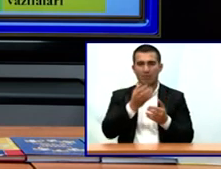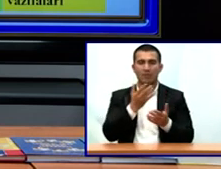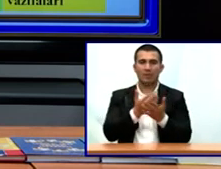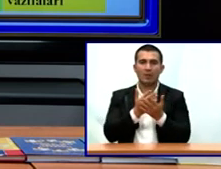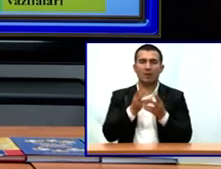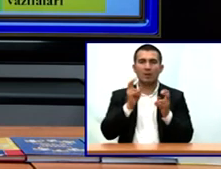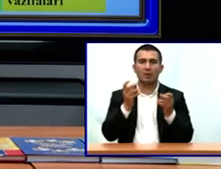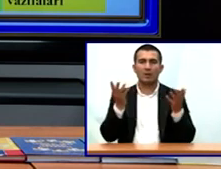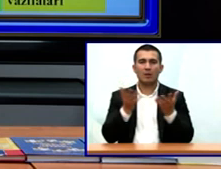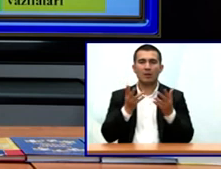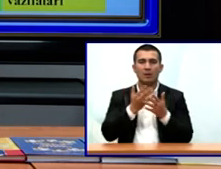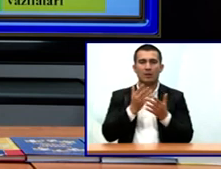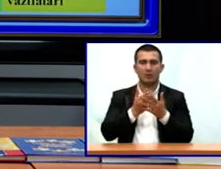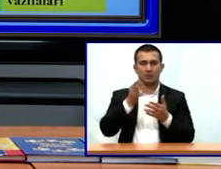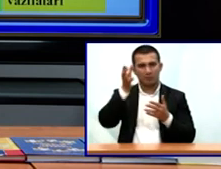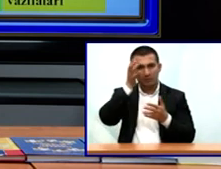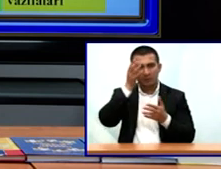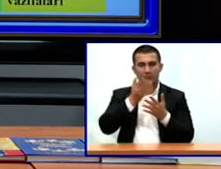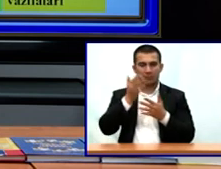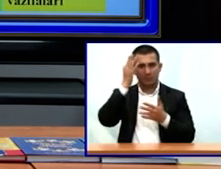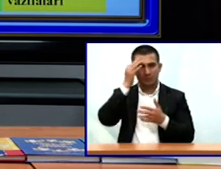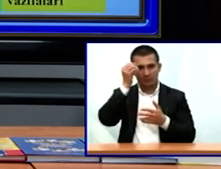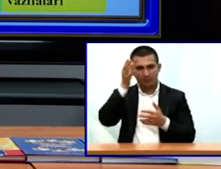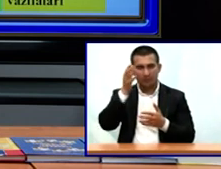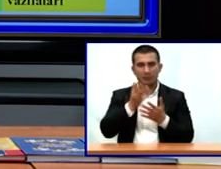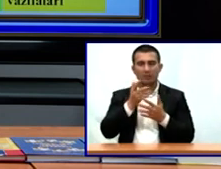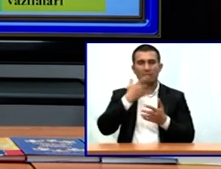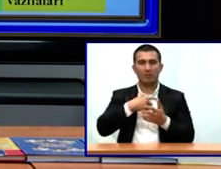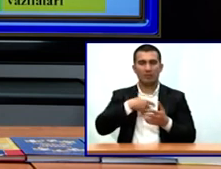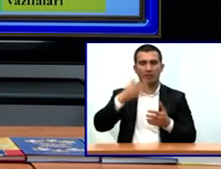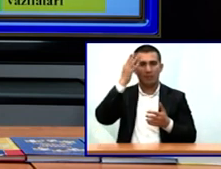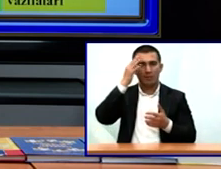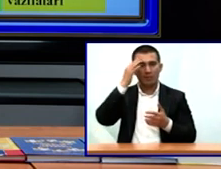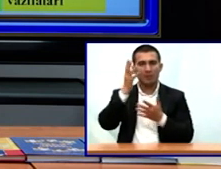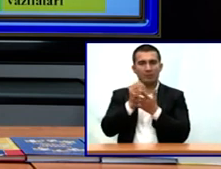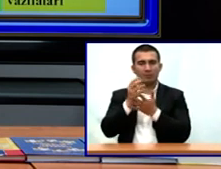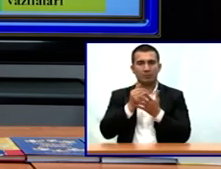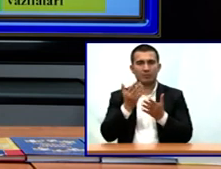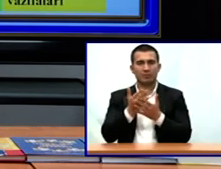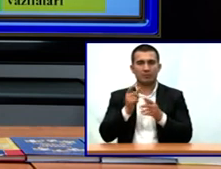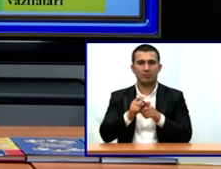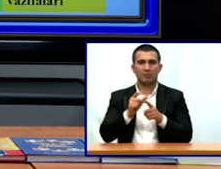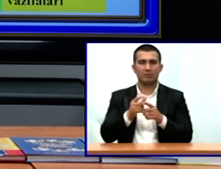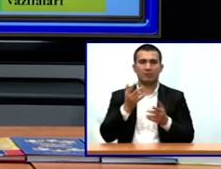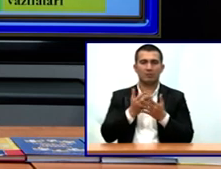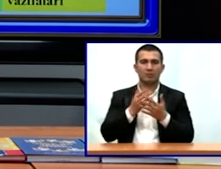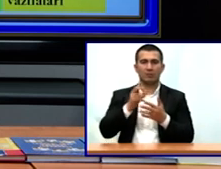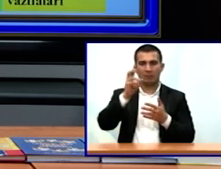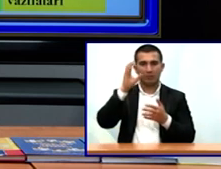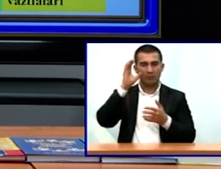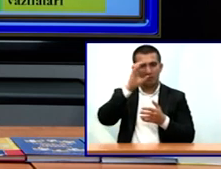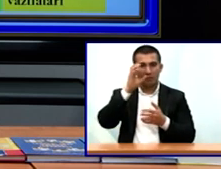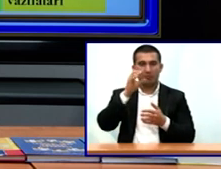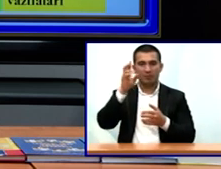ma'nodosh so'zlarimiz ilm, bilim, ma'lumot, mamlakat, davlat,